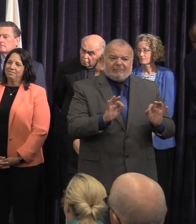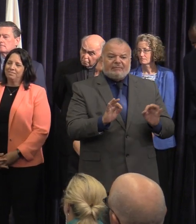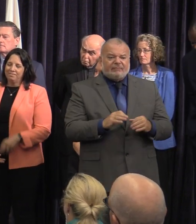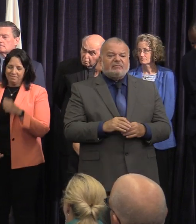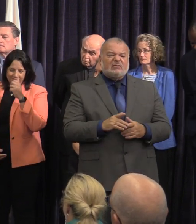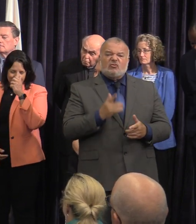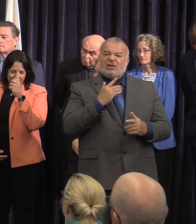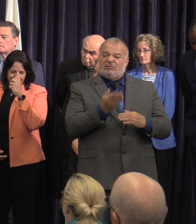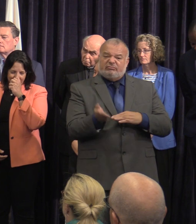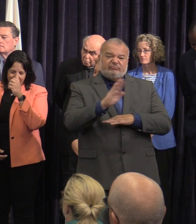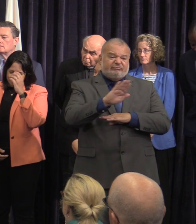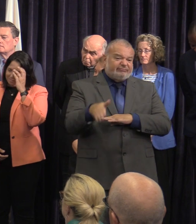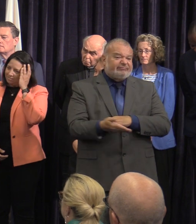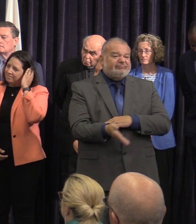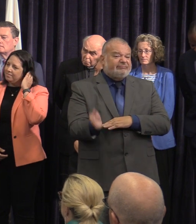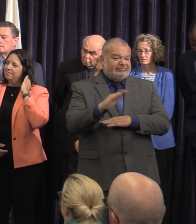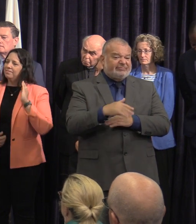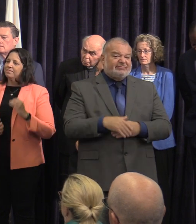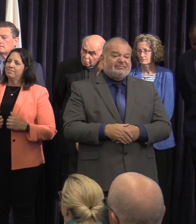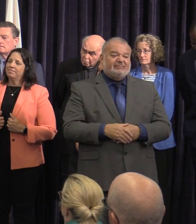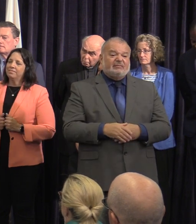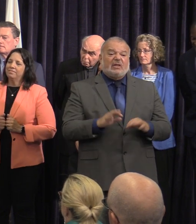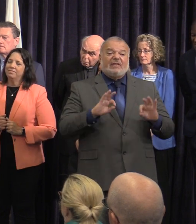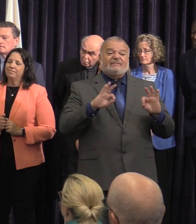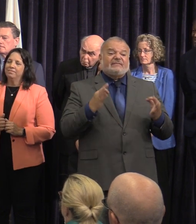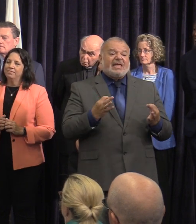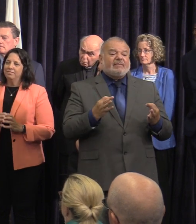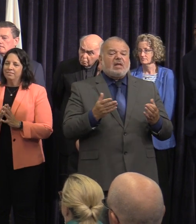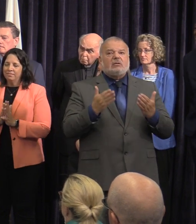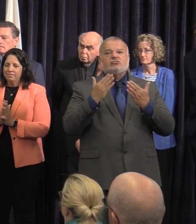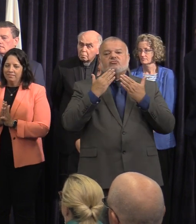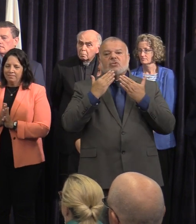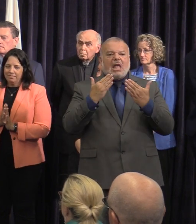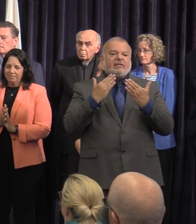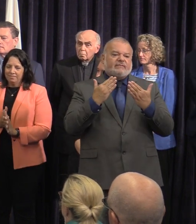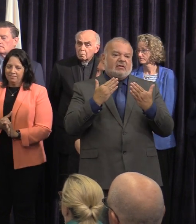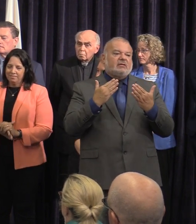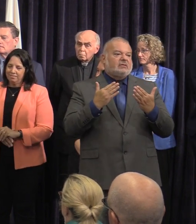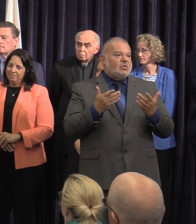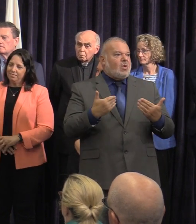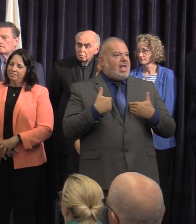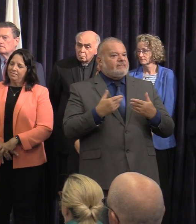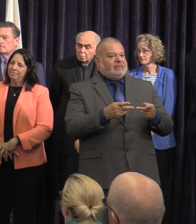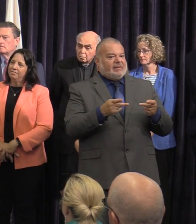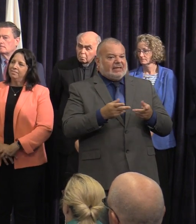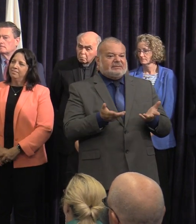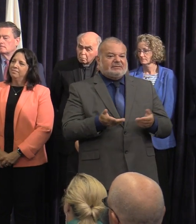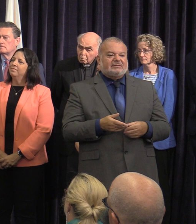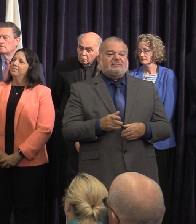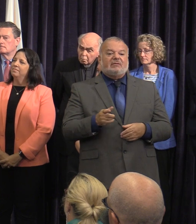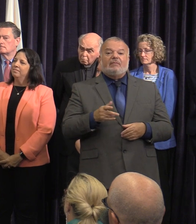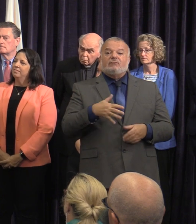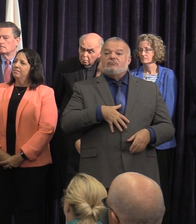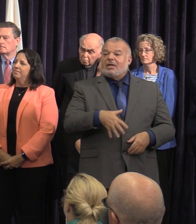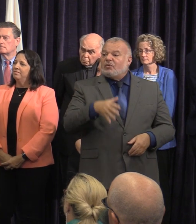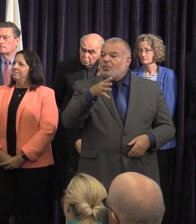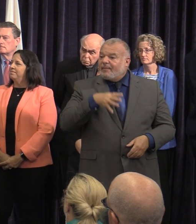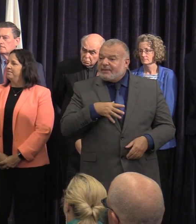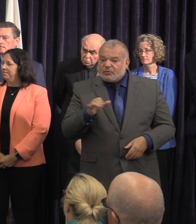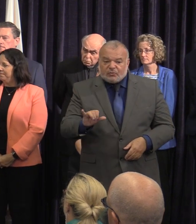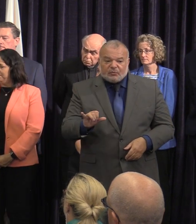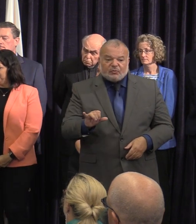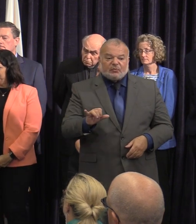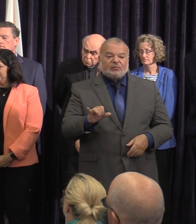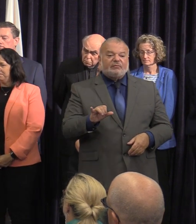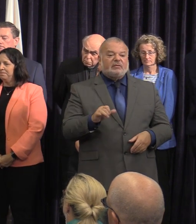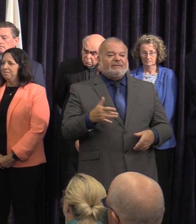24/7, but the families are so grateful for that. The young children, the pregnant women that comes and feel